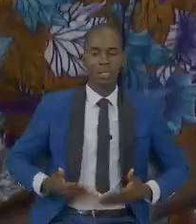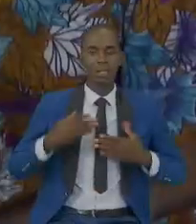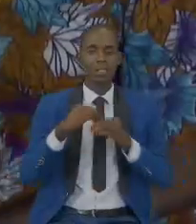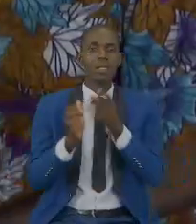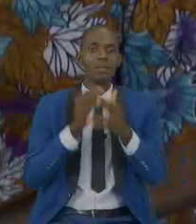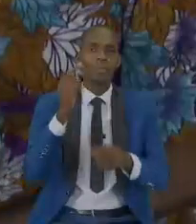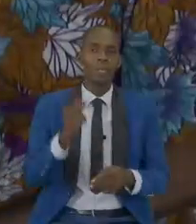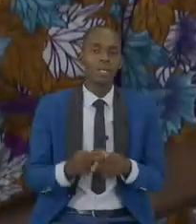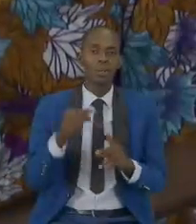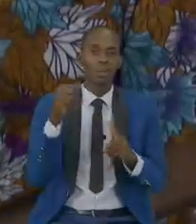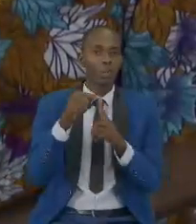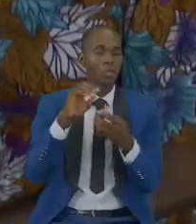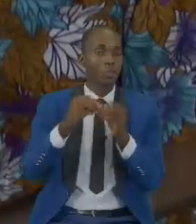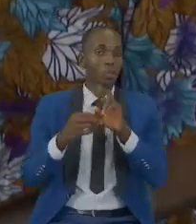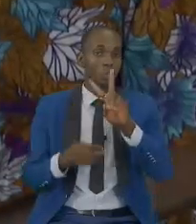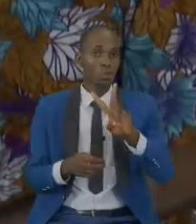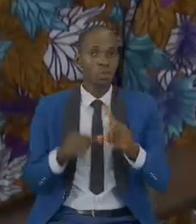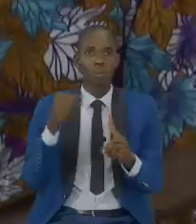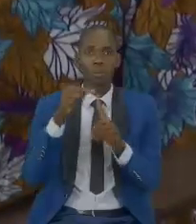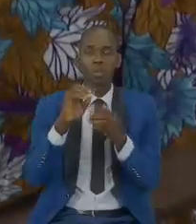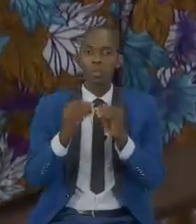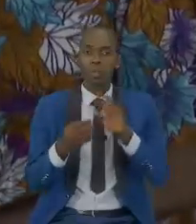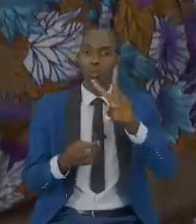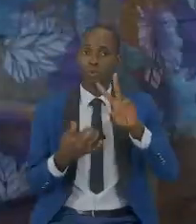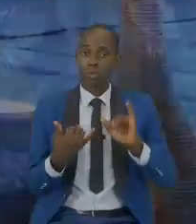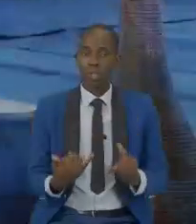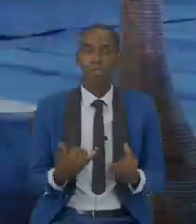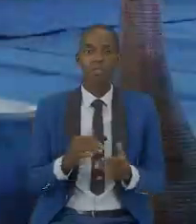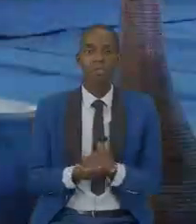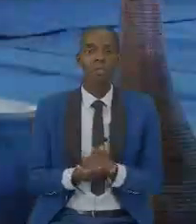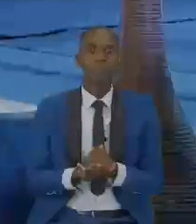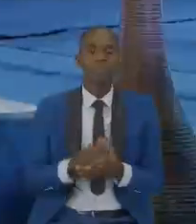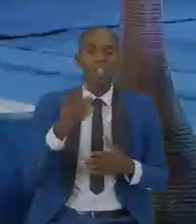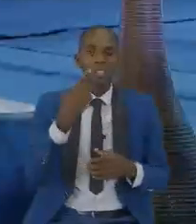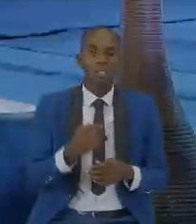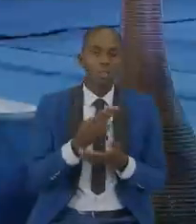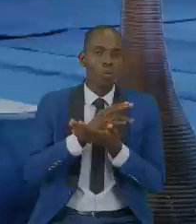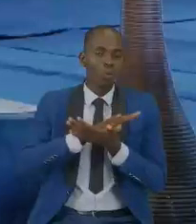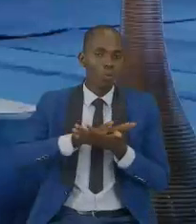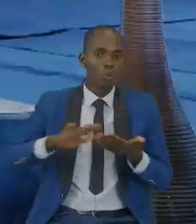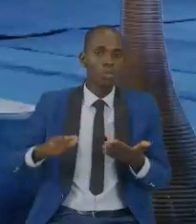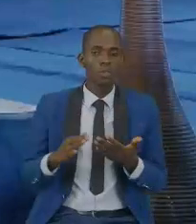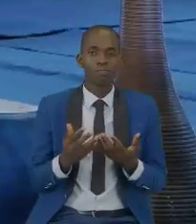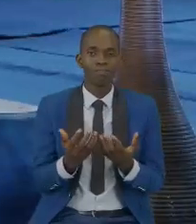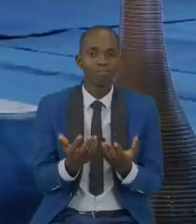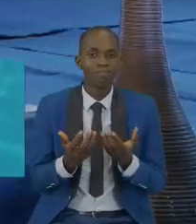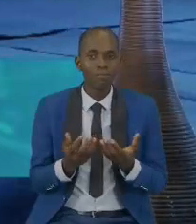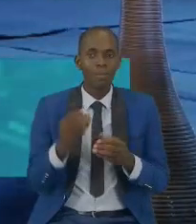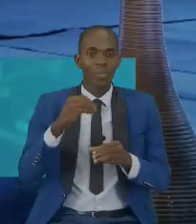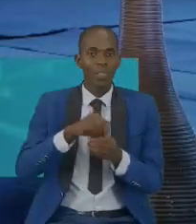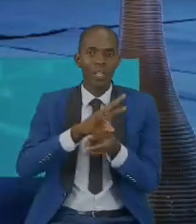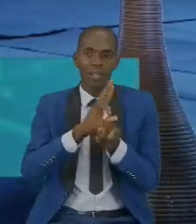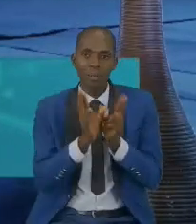name. We're coming to point number two now. Point number two is the godly passion in repentance